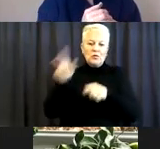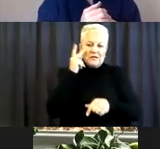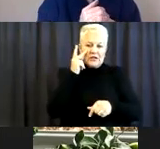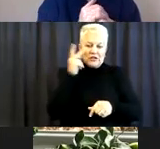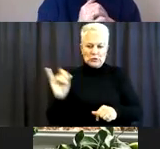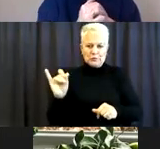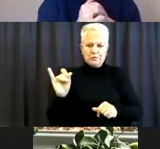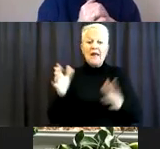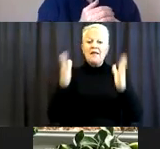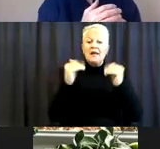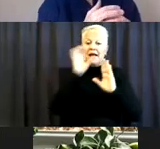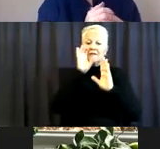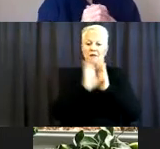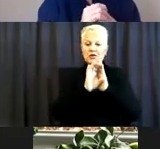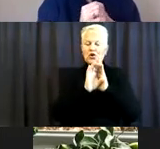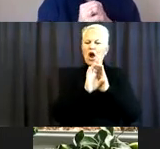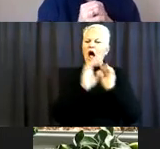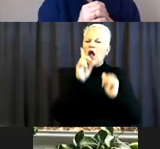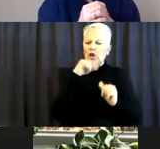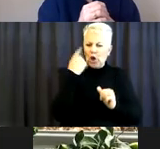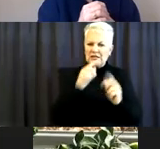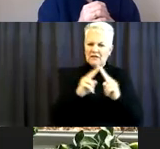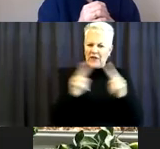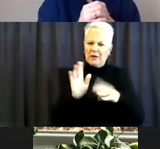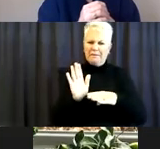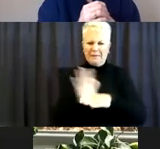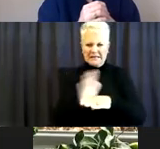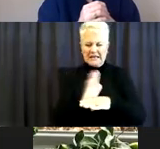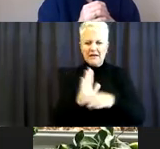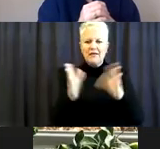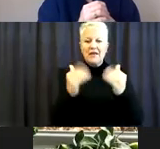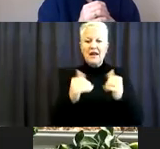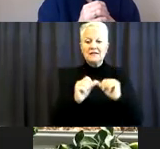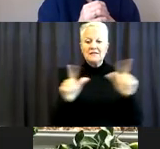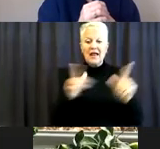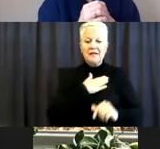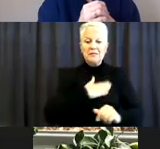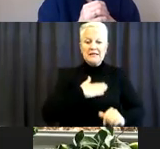I'm going to show you is going to look very visually busy. Next slide, please.